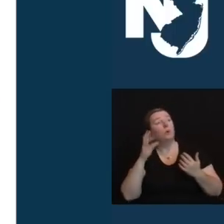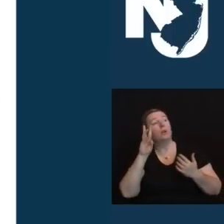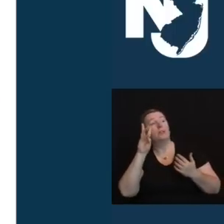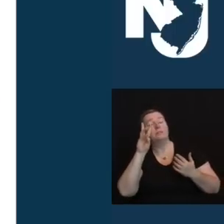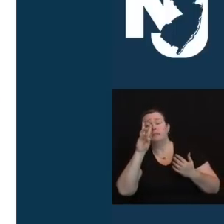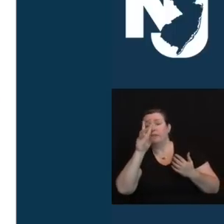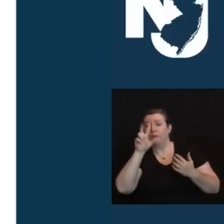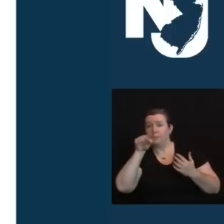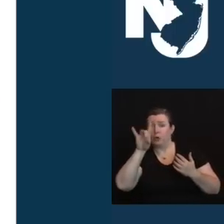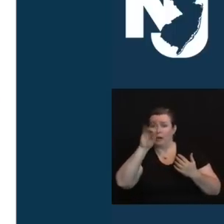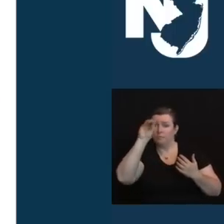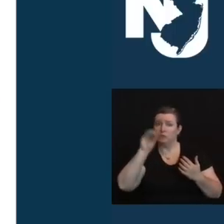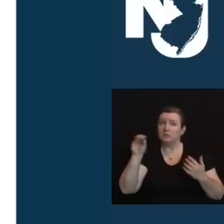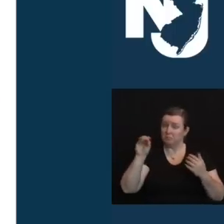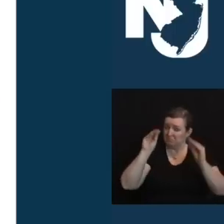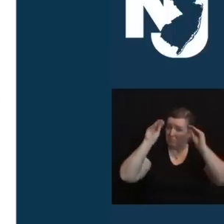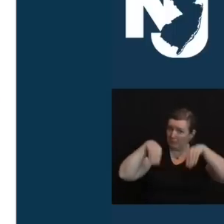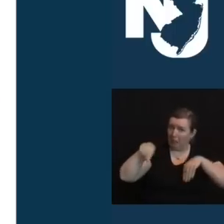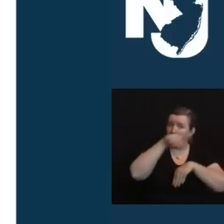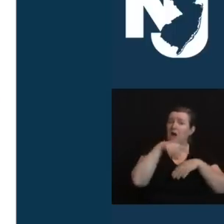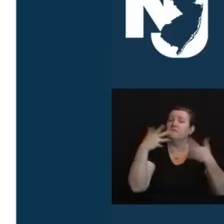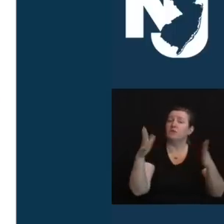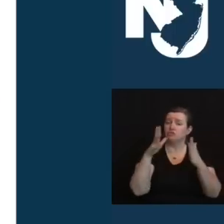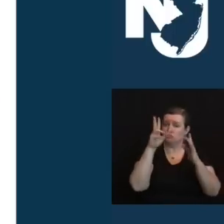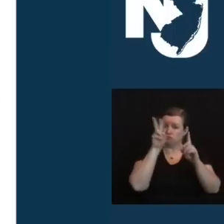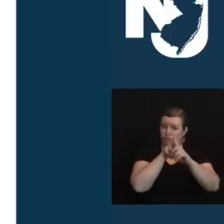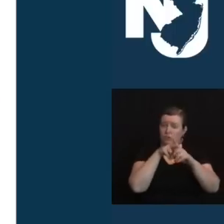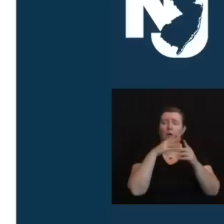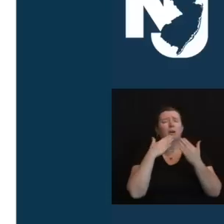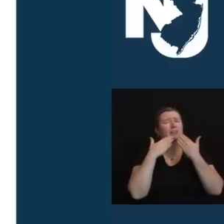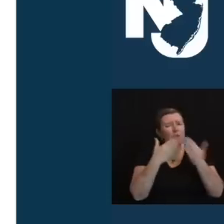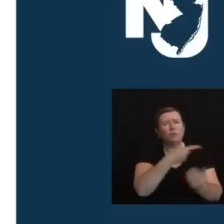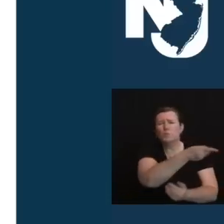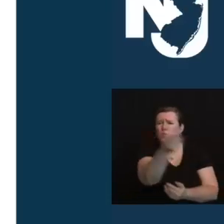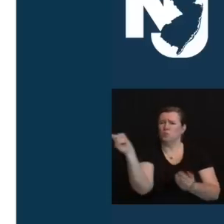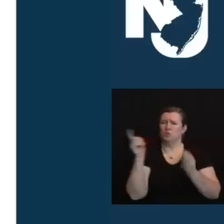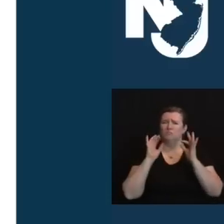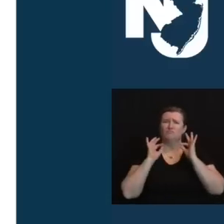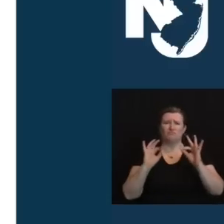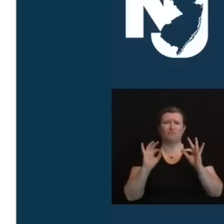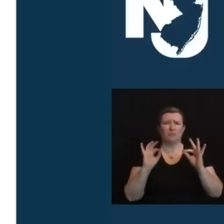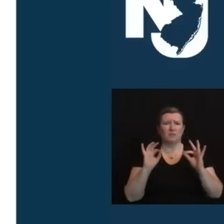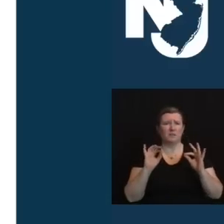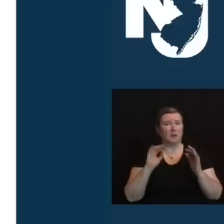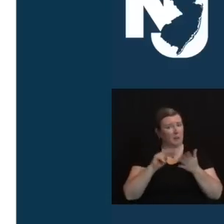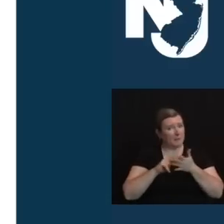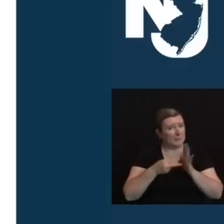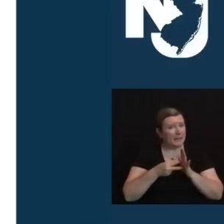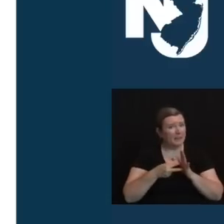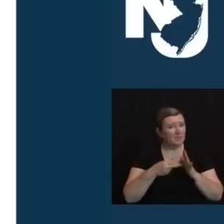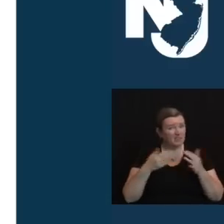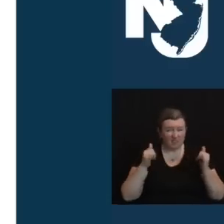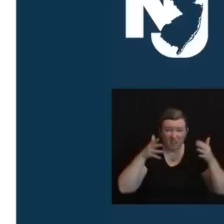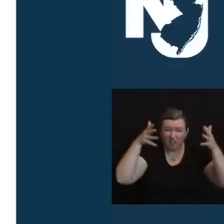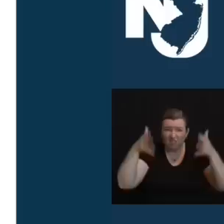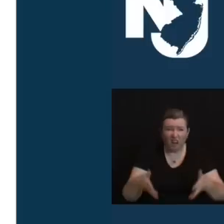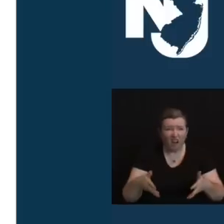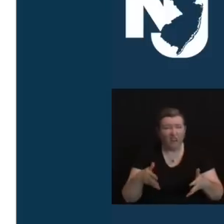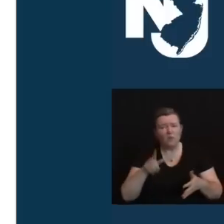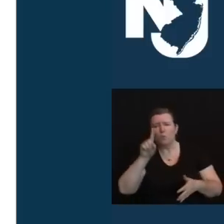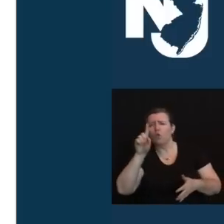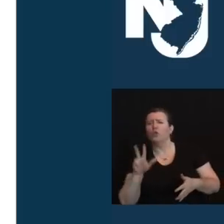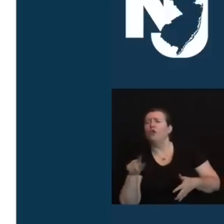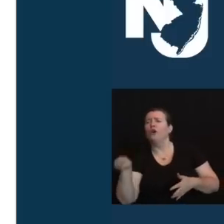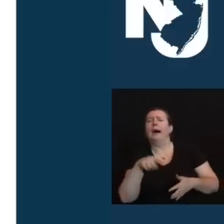to 2020census.gov to be counted, and I thank you. But that means that nearly 1/3 of New Jersey